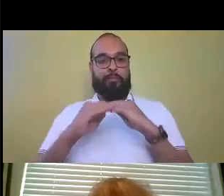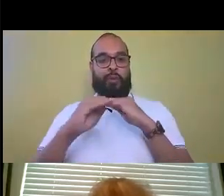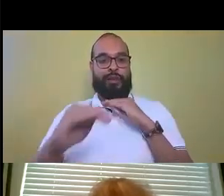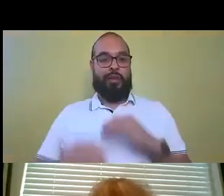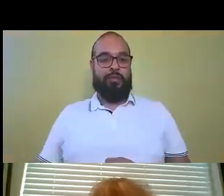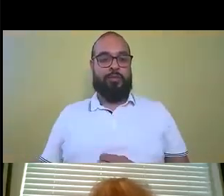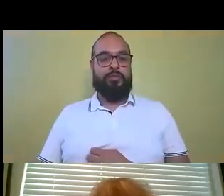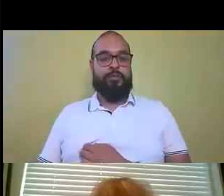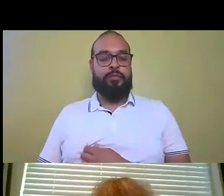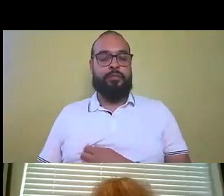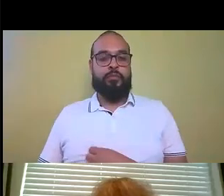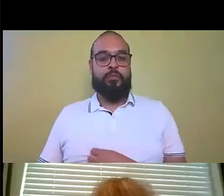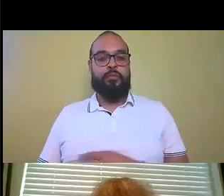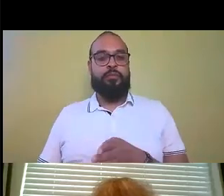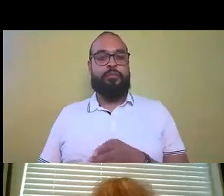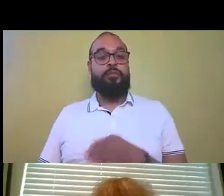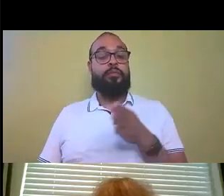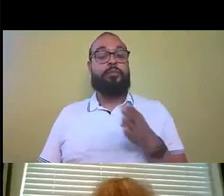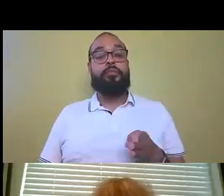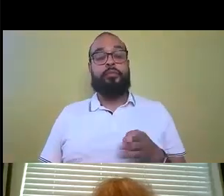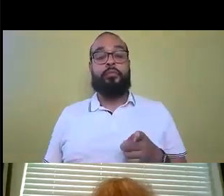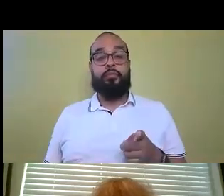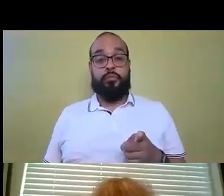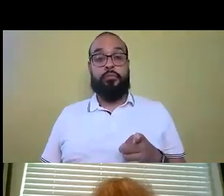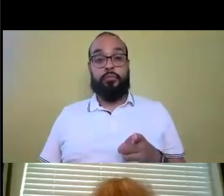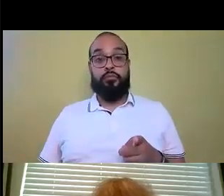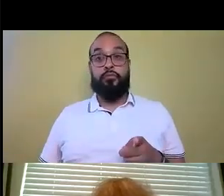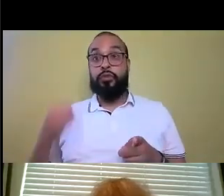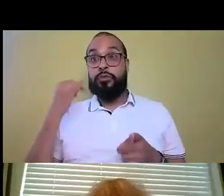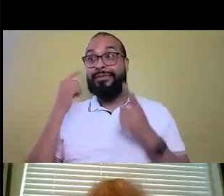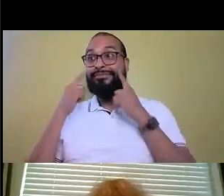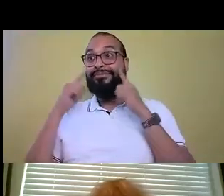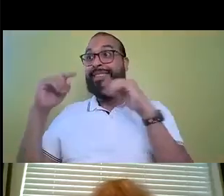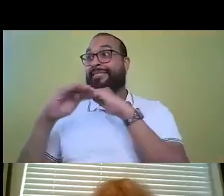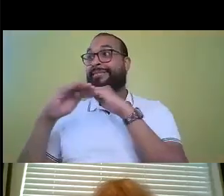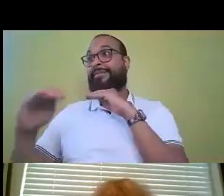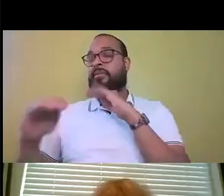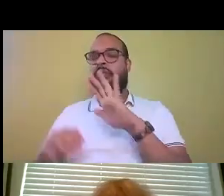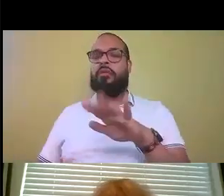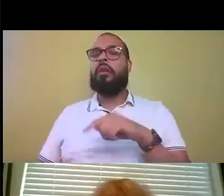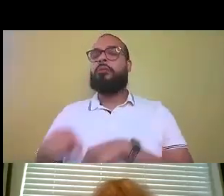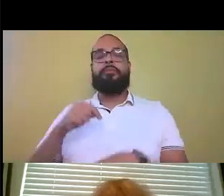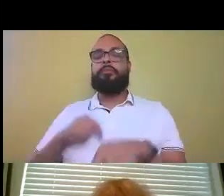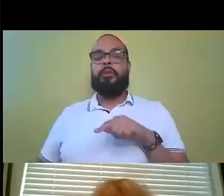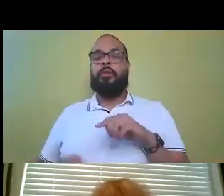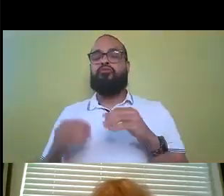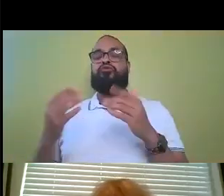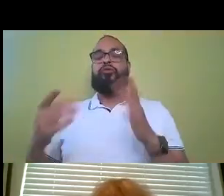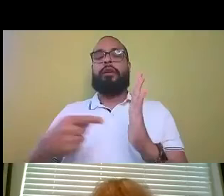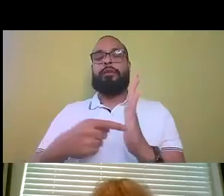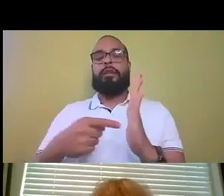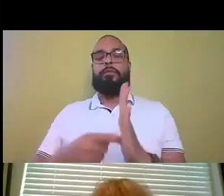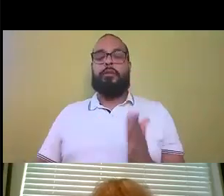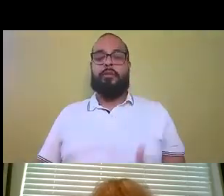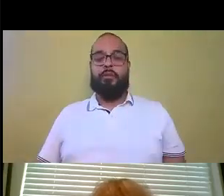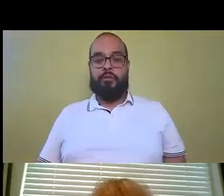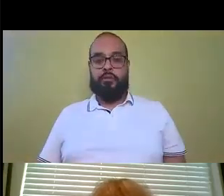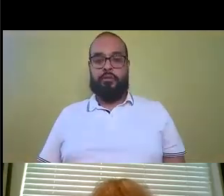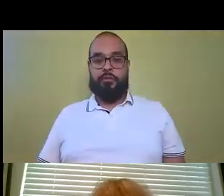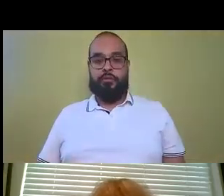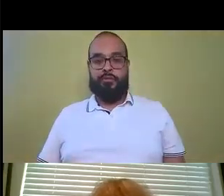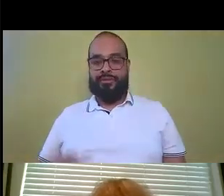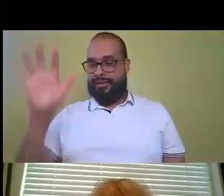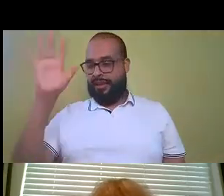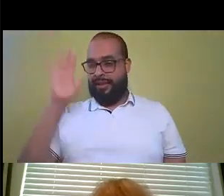regulation. And then if we were able to have that, and this, let me step back and give an example I remember from OT school